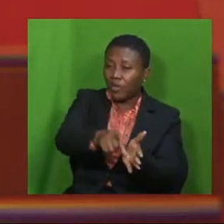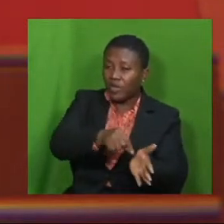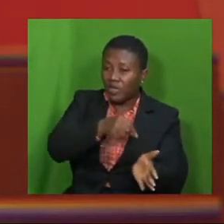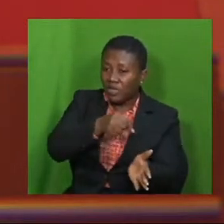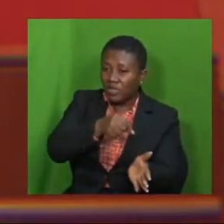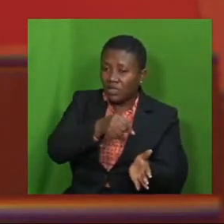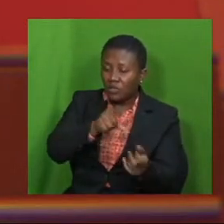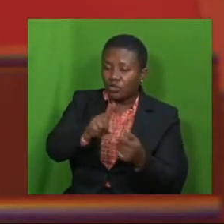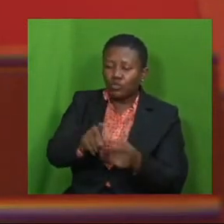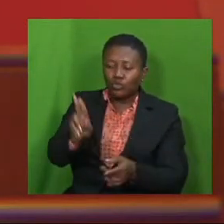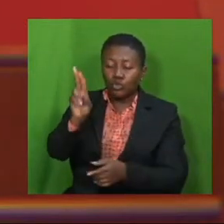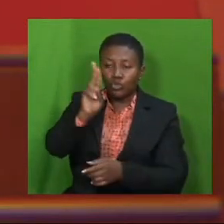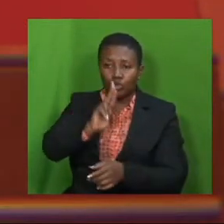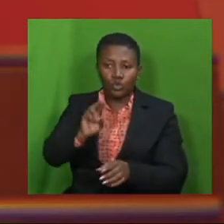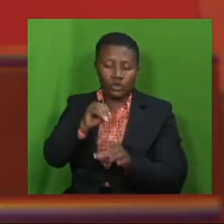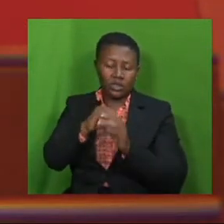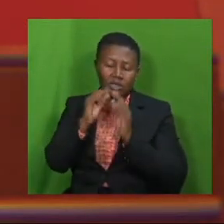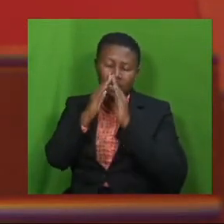the House."